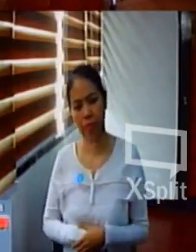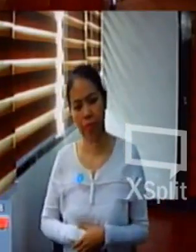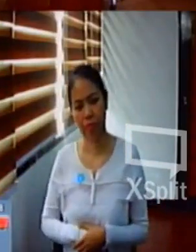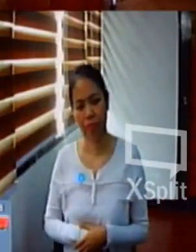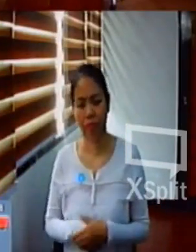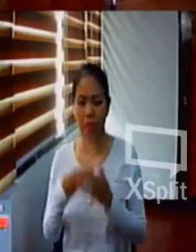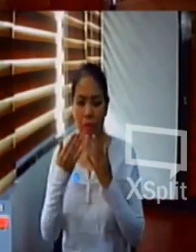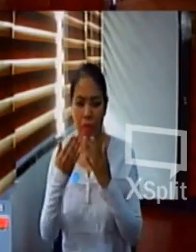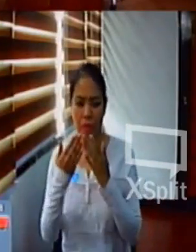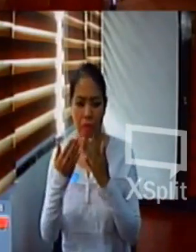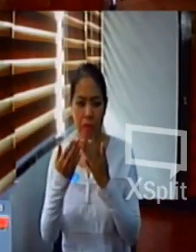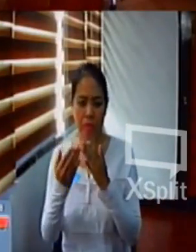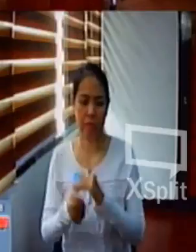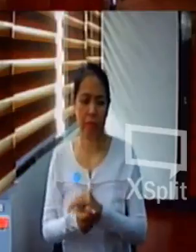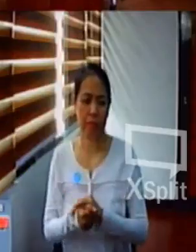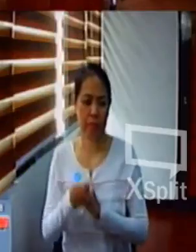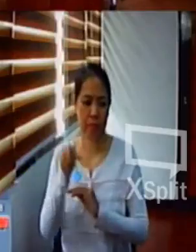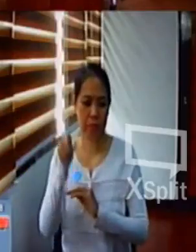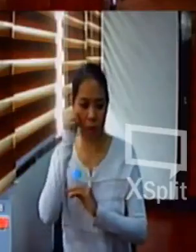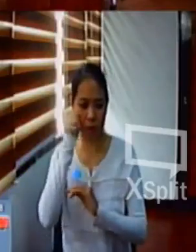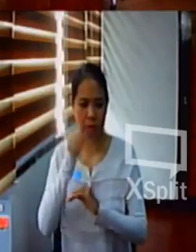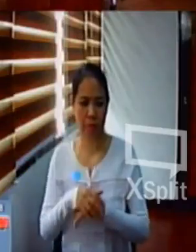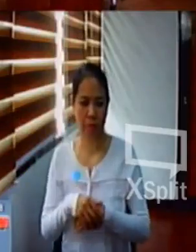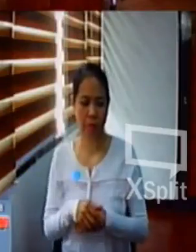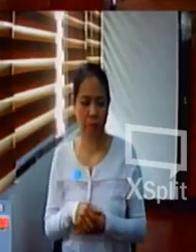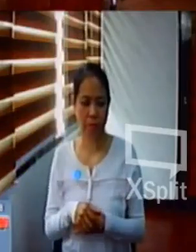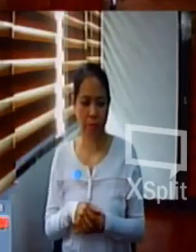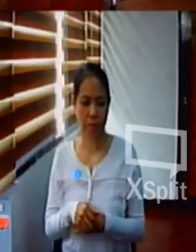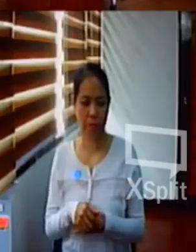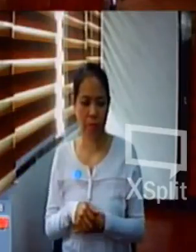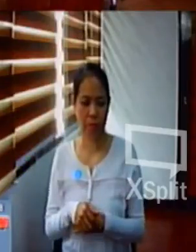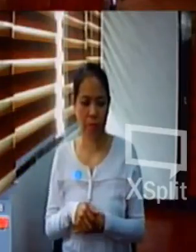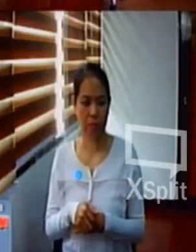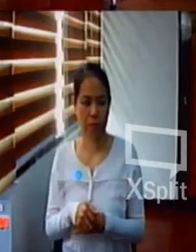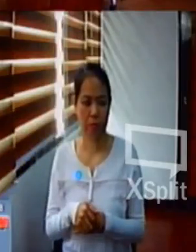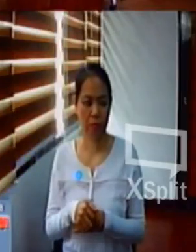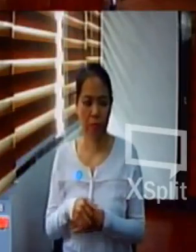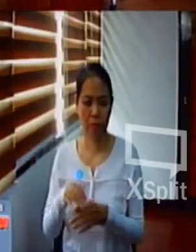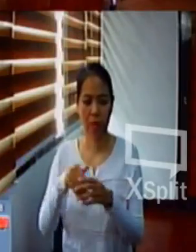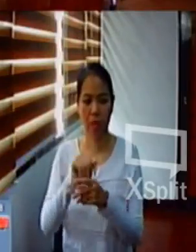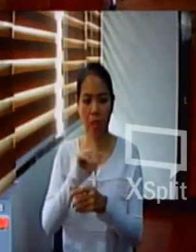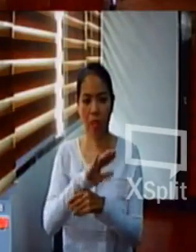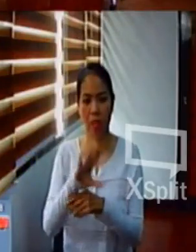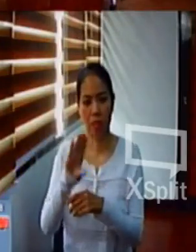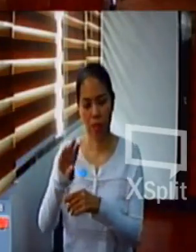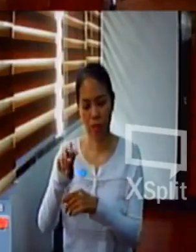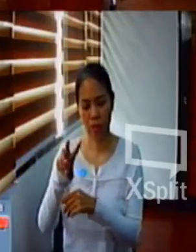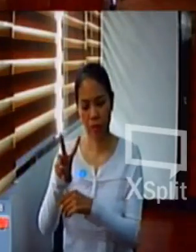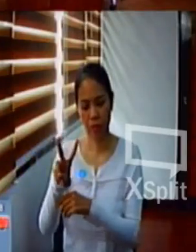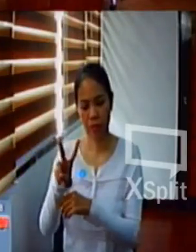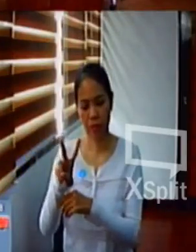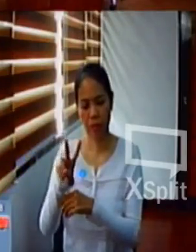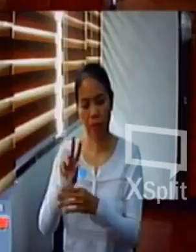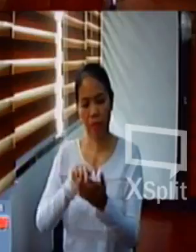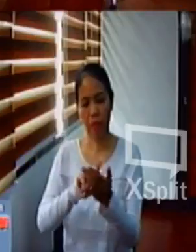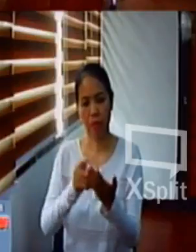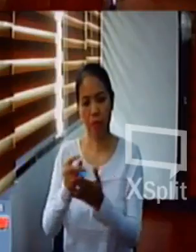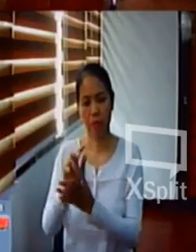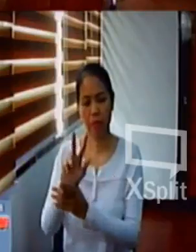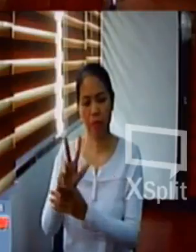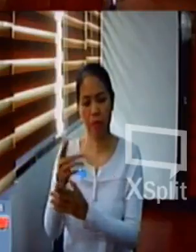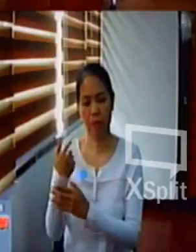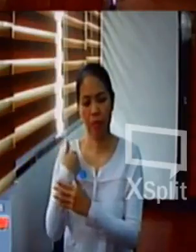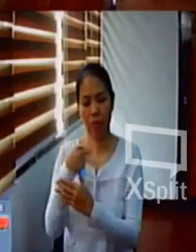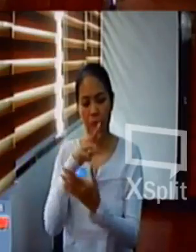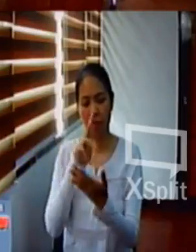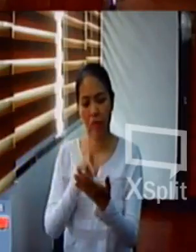Thank you, Yusek. On your curriculum vitae, on page 3 thereof, there appears a